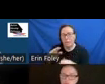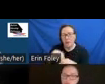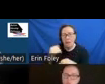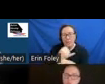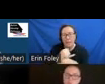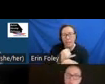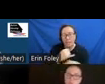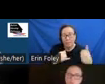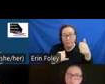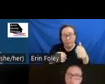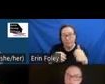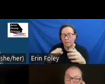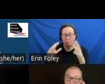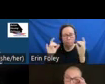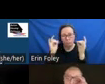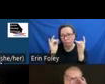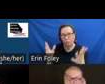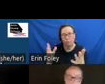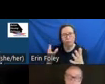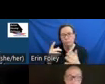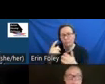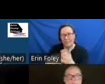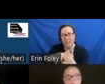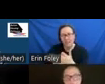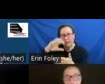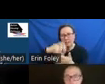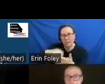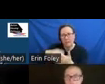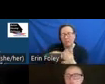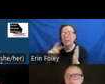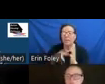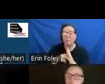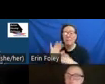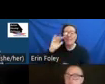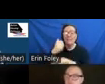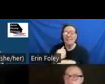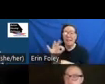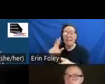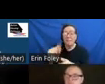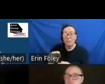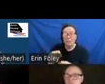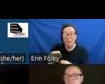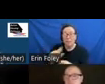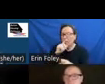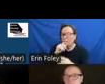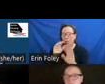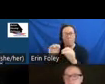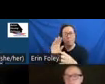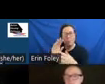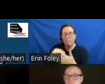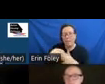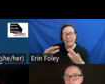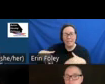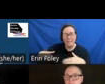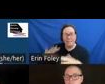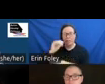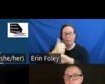is higher than the corporate tax rate, which is why people usually wait to fund them until the second parent